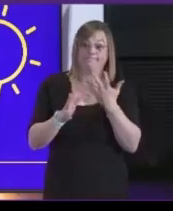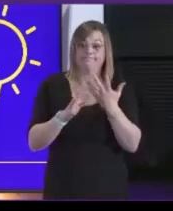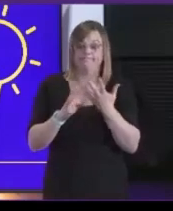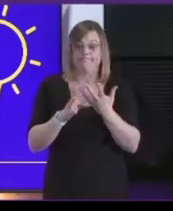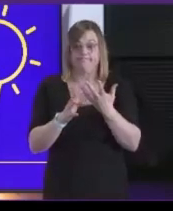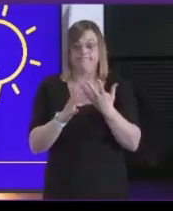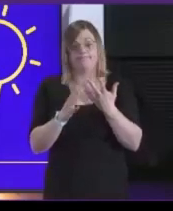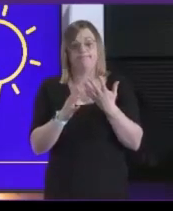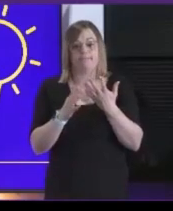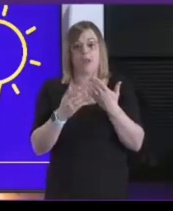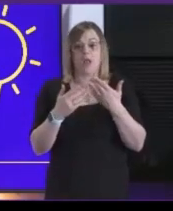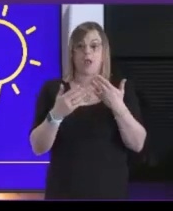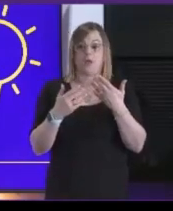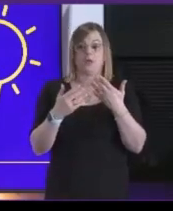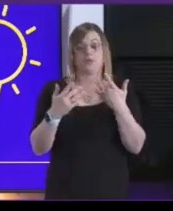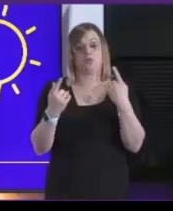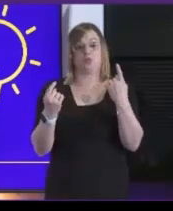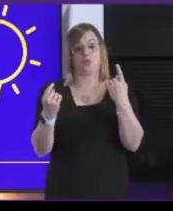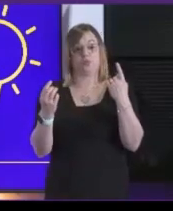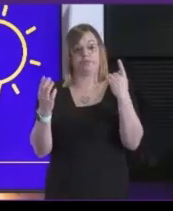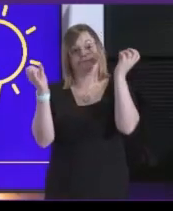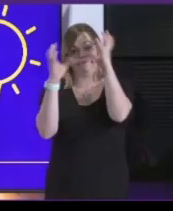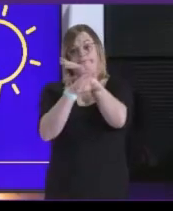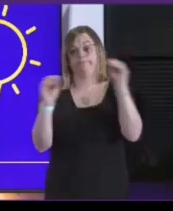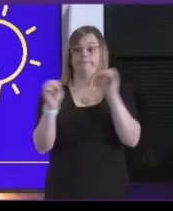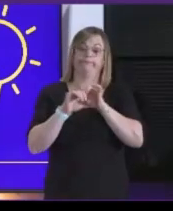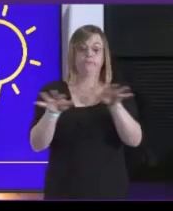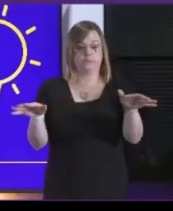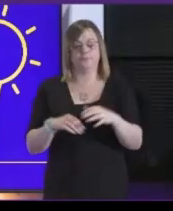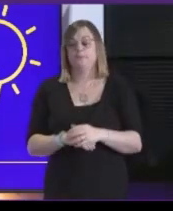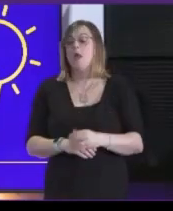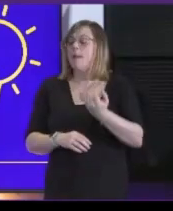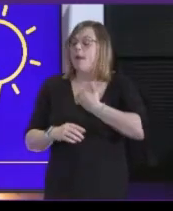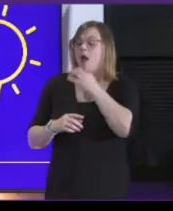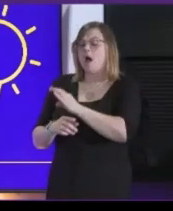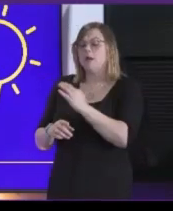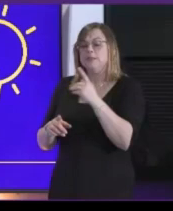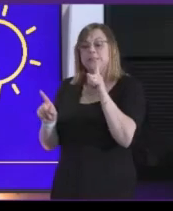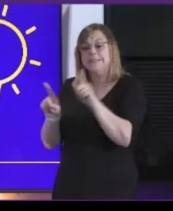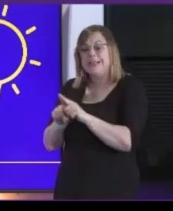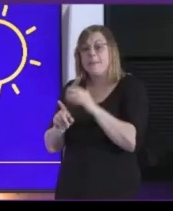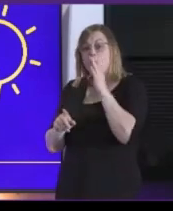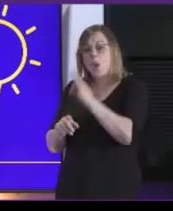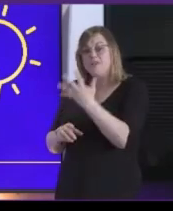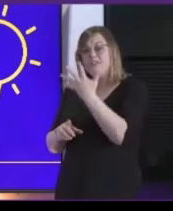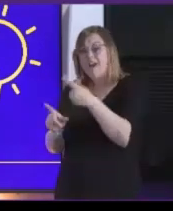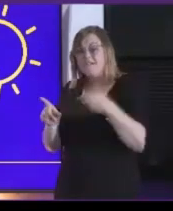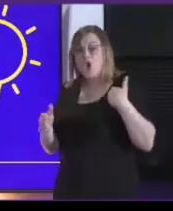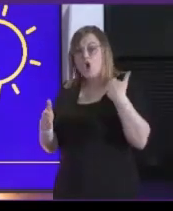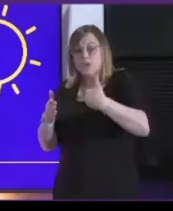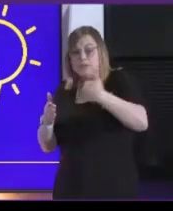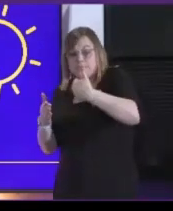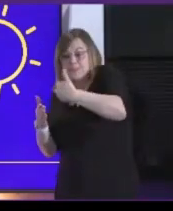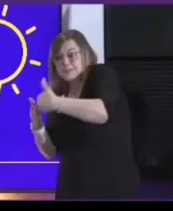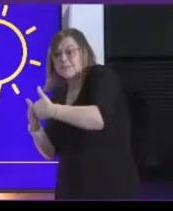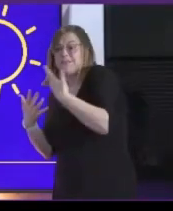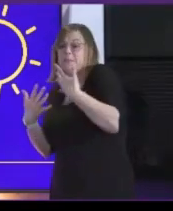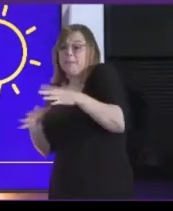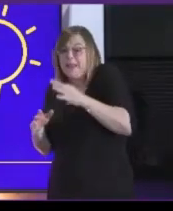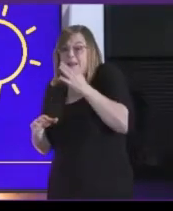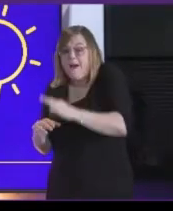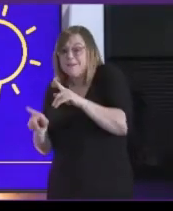that will fall within the scope, so to speak. And I apologize for asking you the same question for 5 years in a row. That's